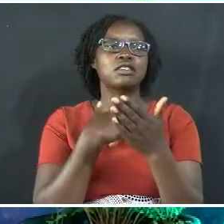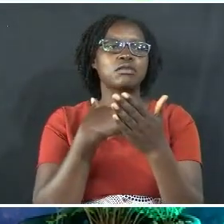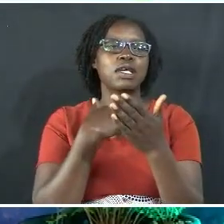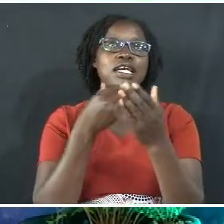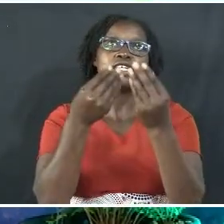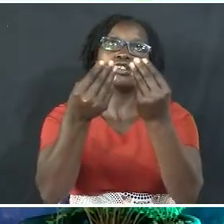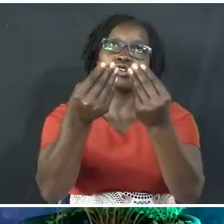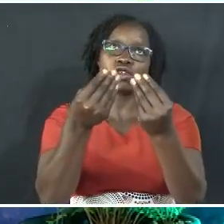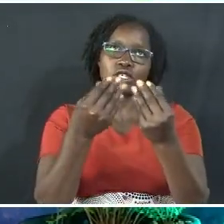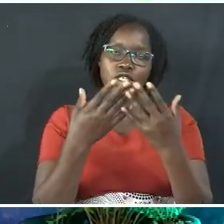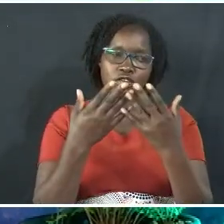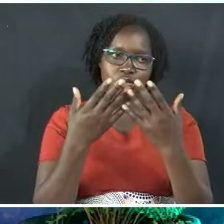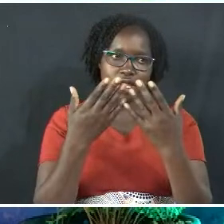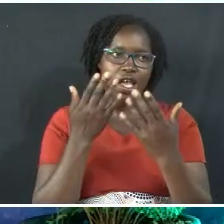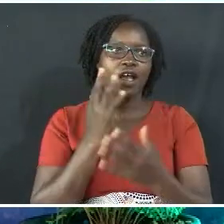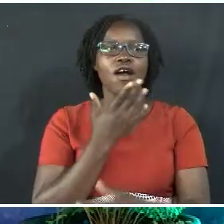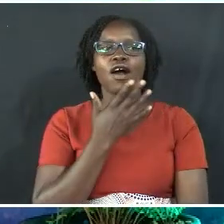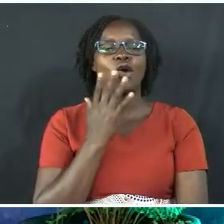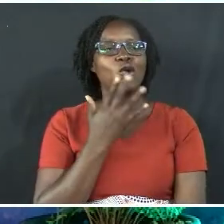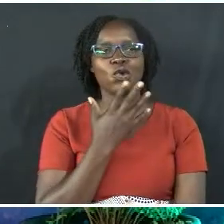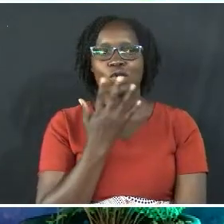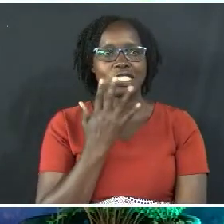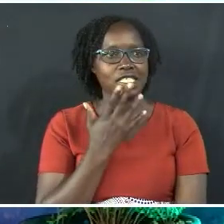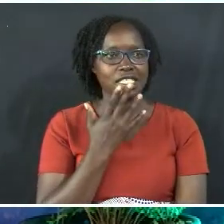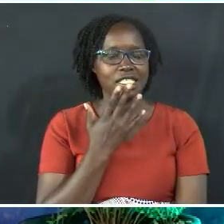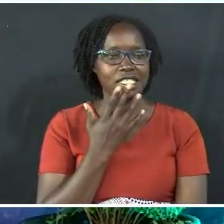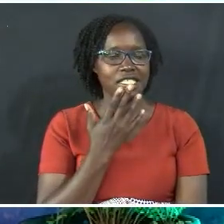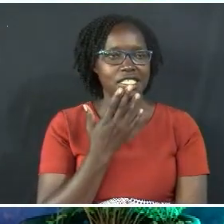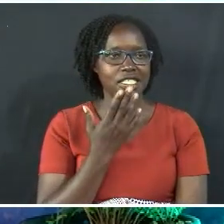me roses.